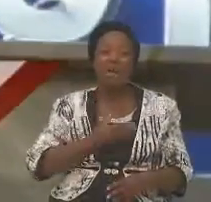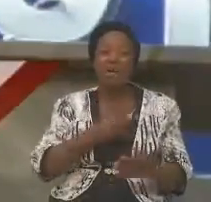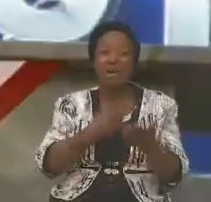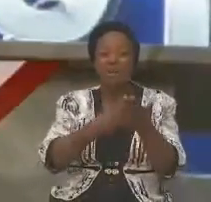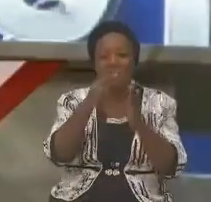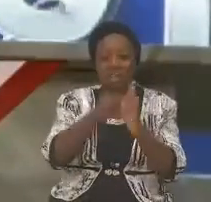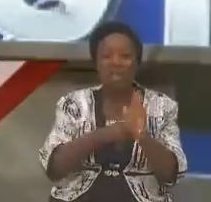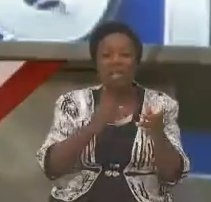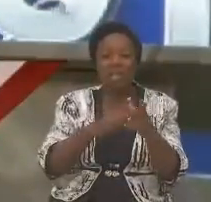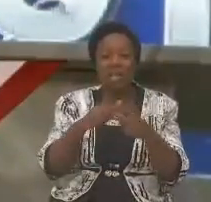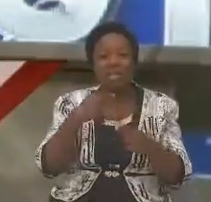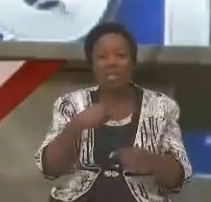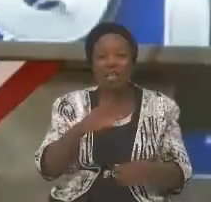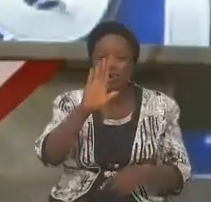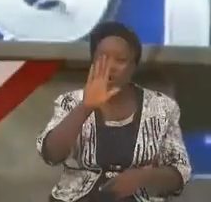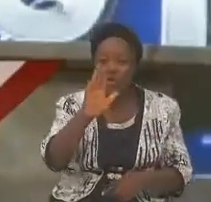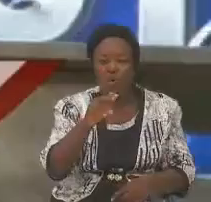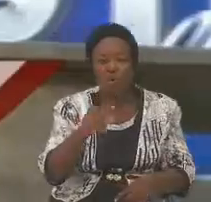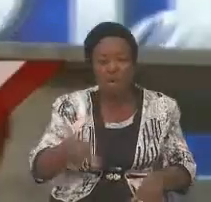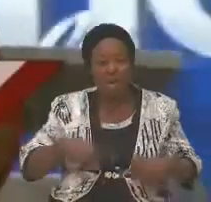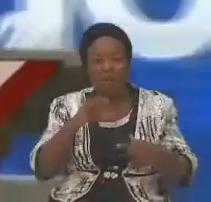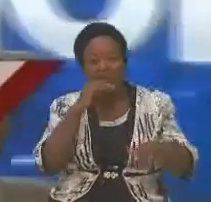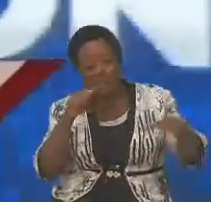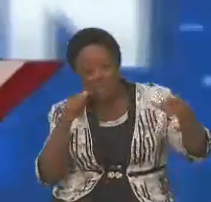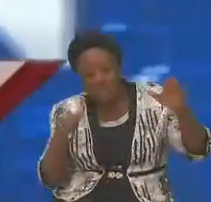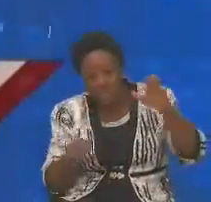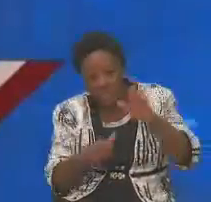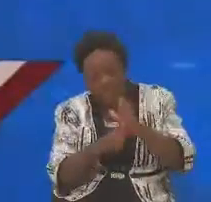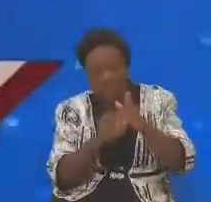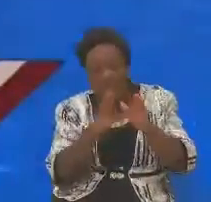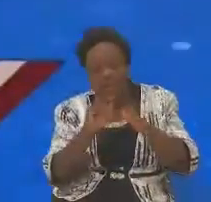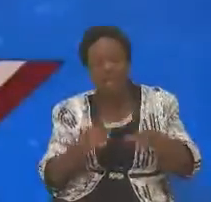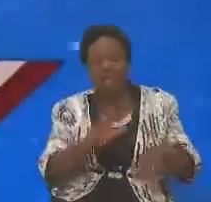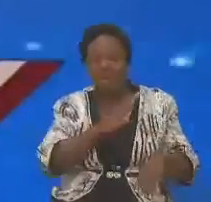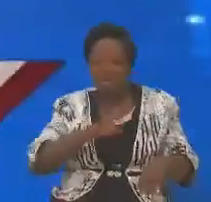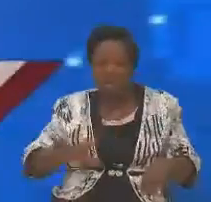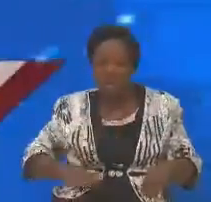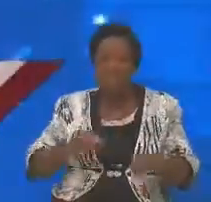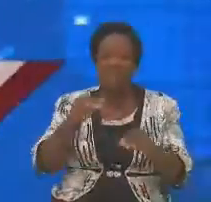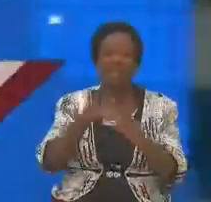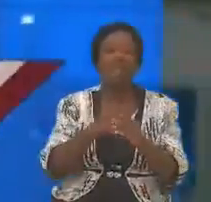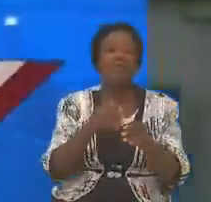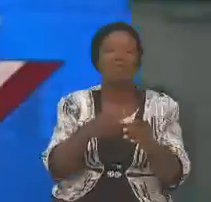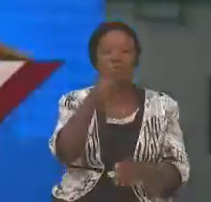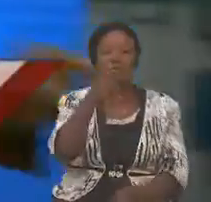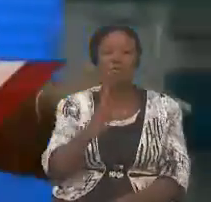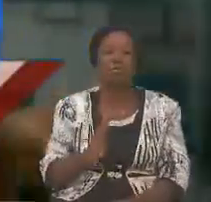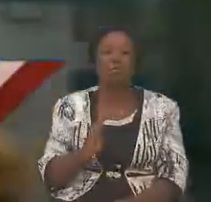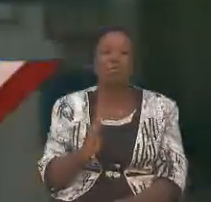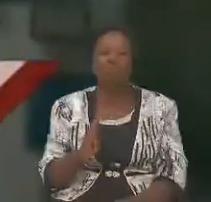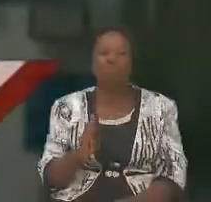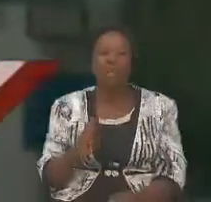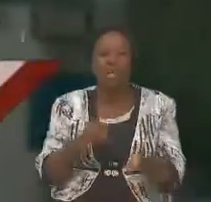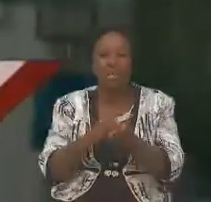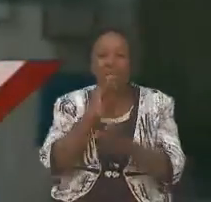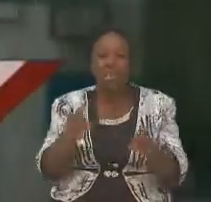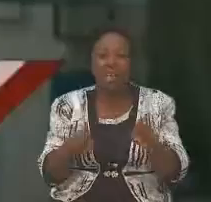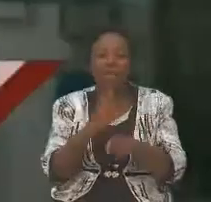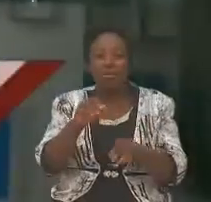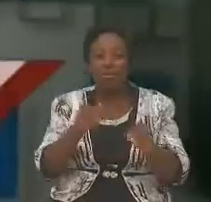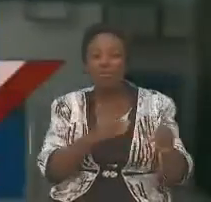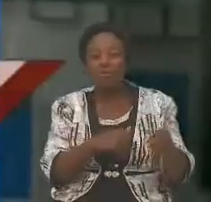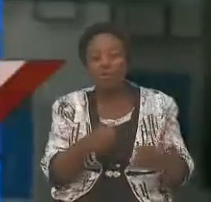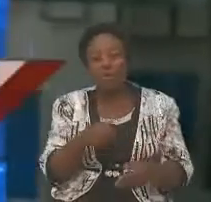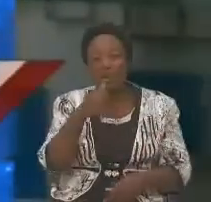the Lord, your righteousness, it says your life is hid with Christ in God.